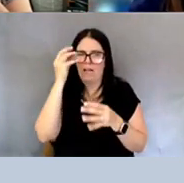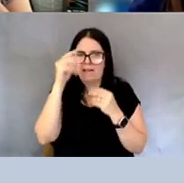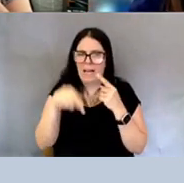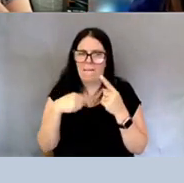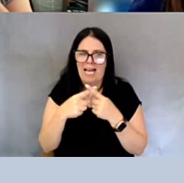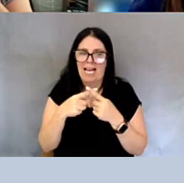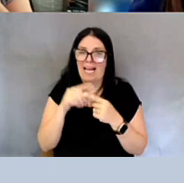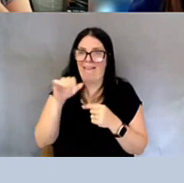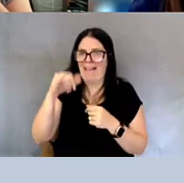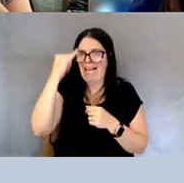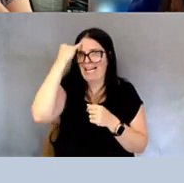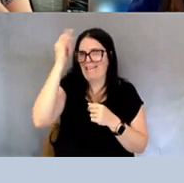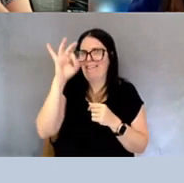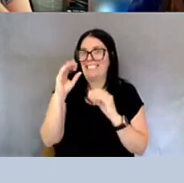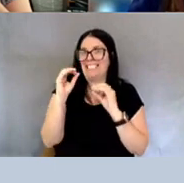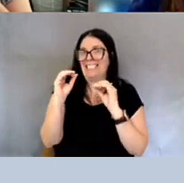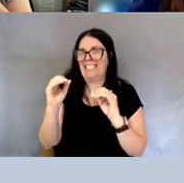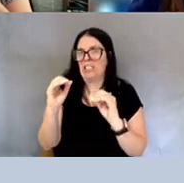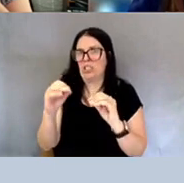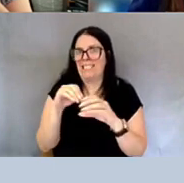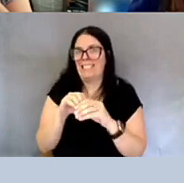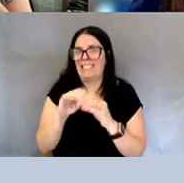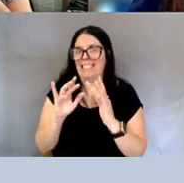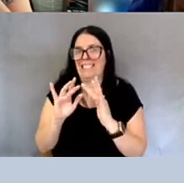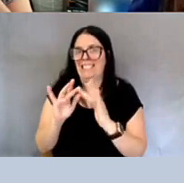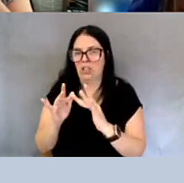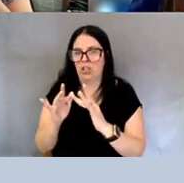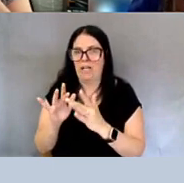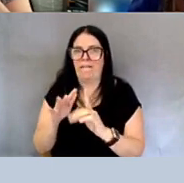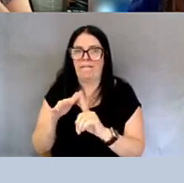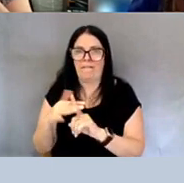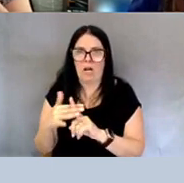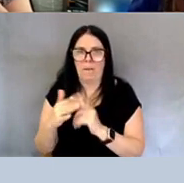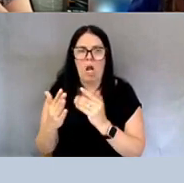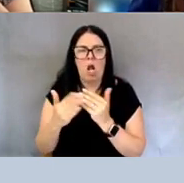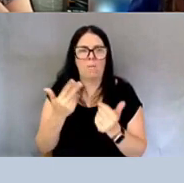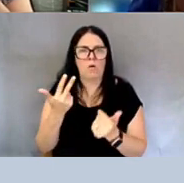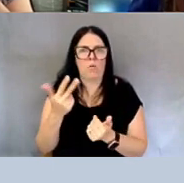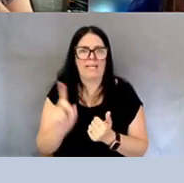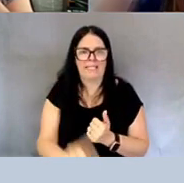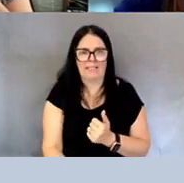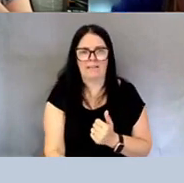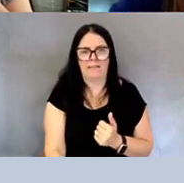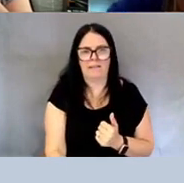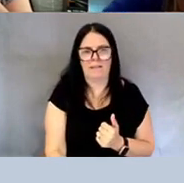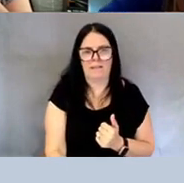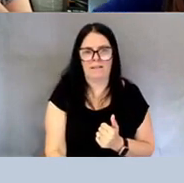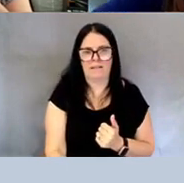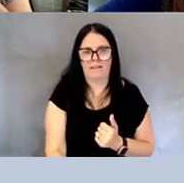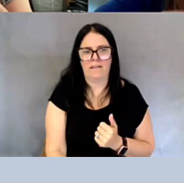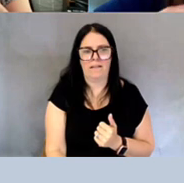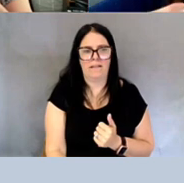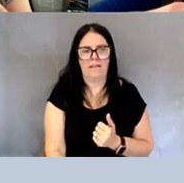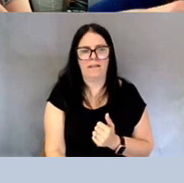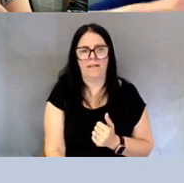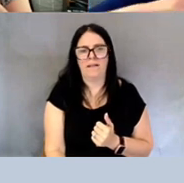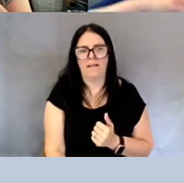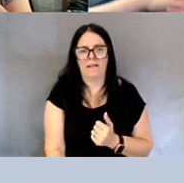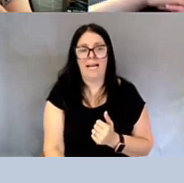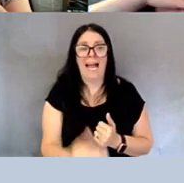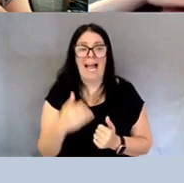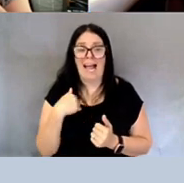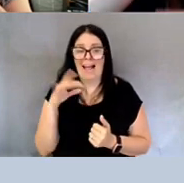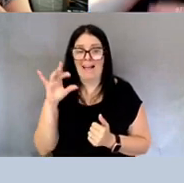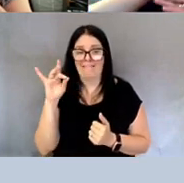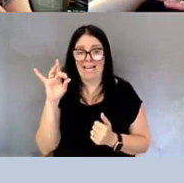of teaching in a digital environment almost three-dimensionally. We have those other 8 domains and they all interact